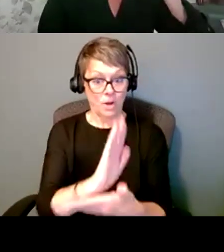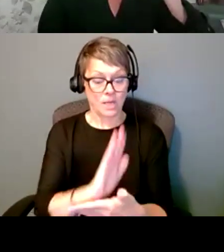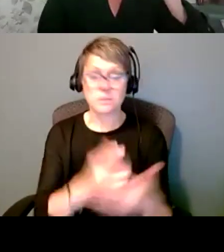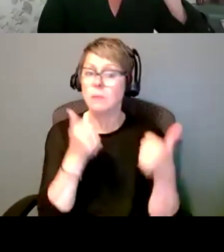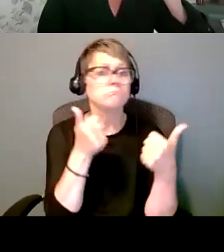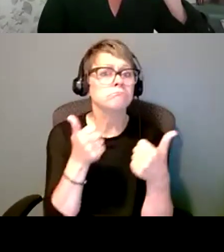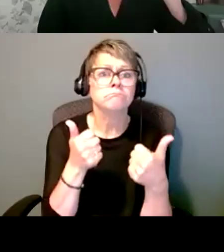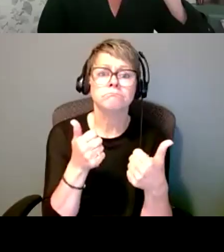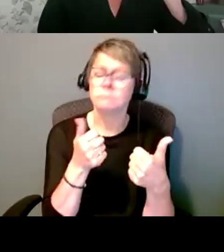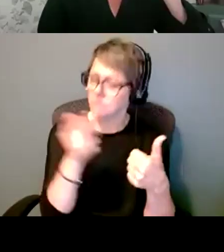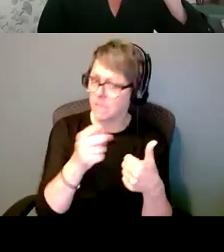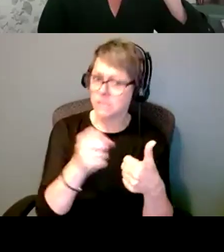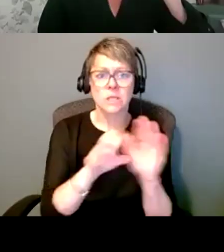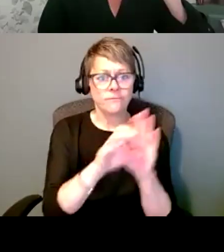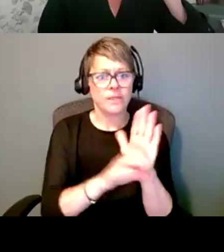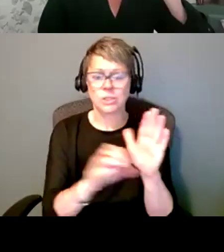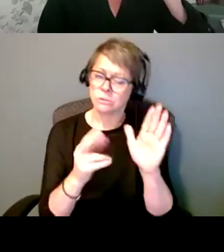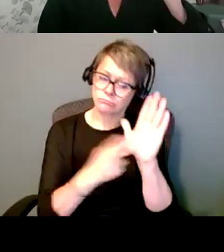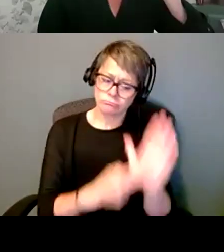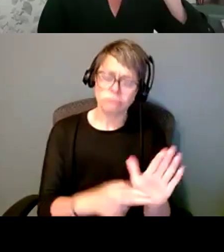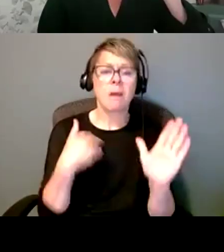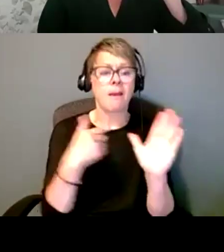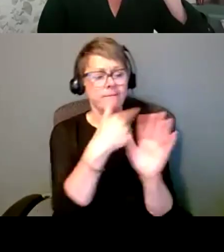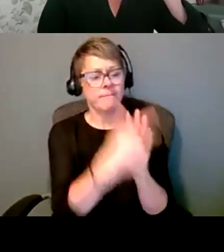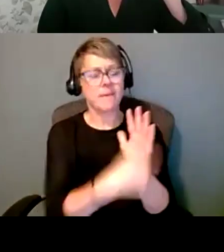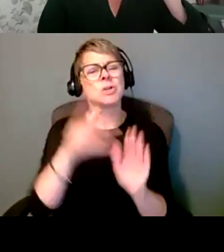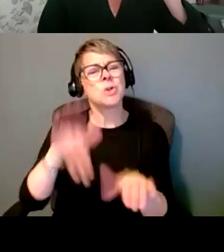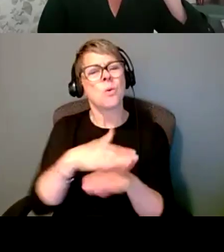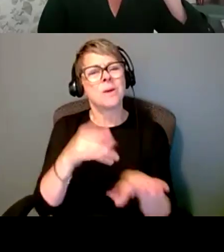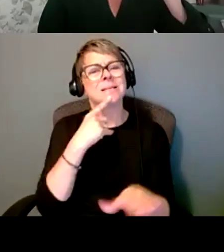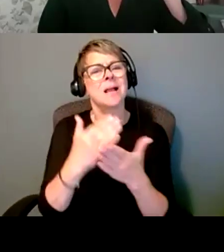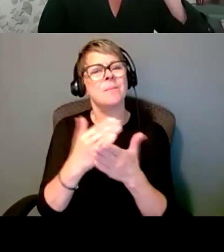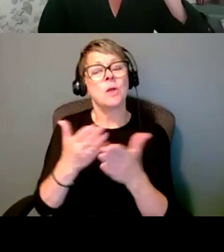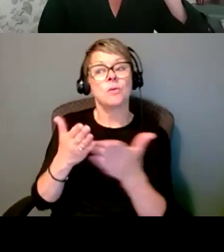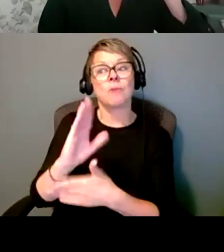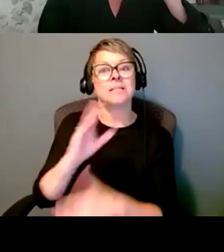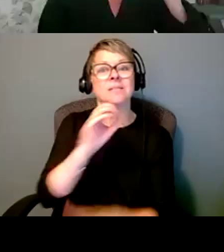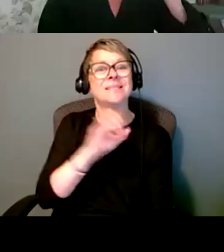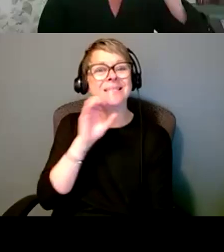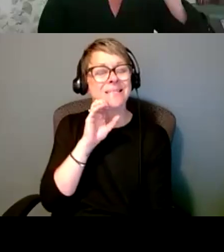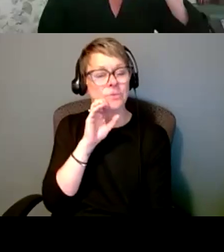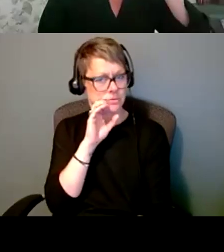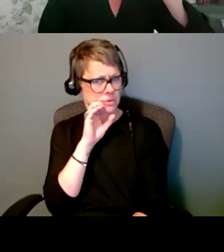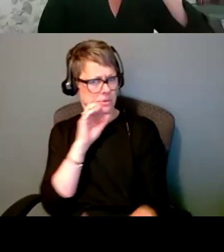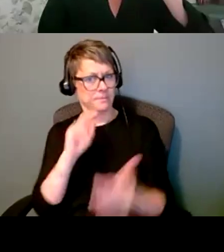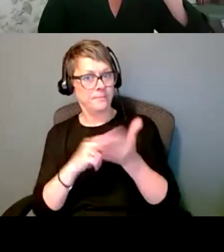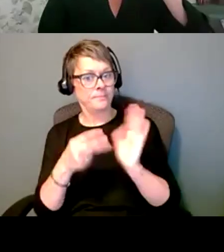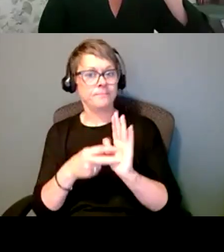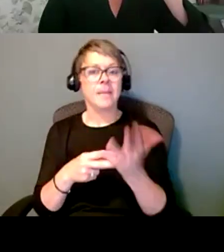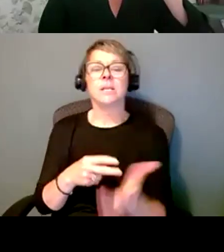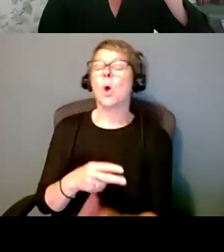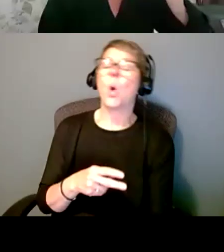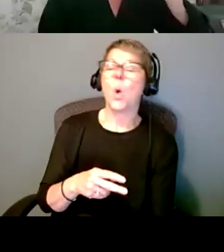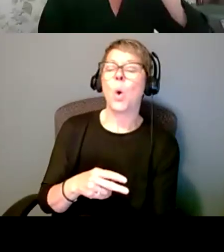have conventions. No one in government ever talked about the rights of older persons. It was that kind of paternalistic, we're giving you